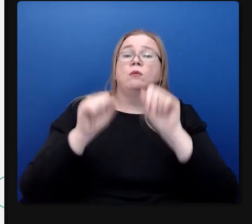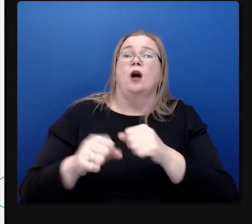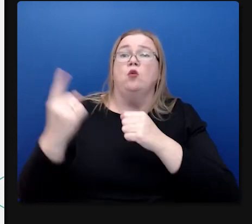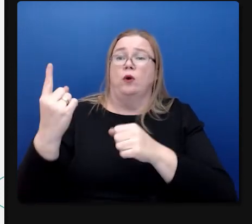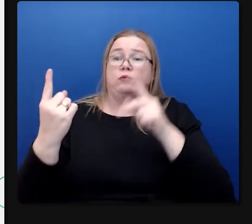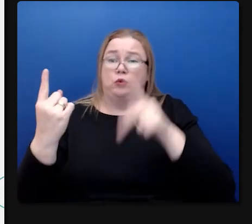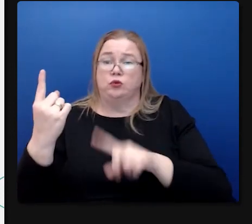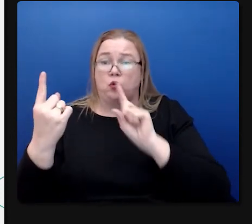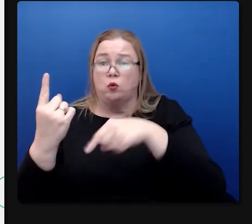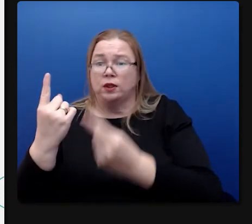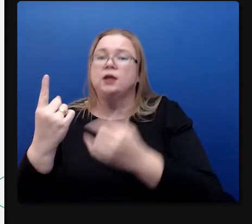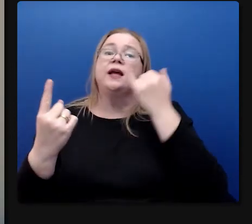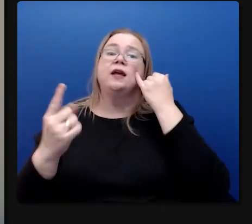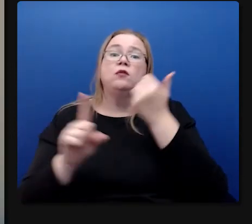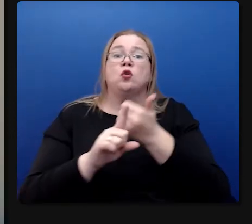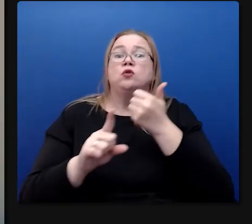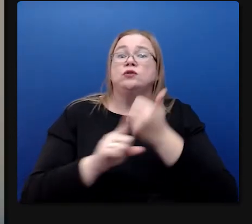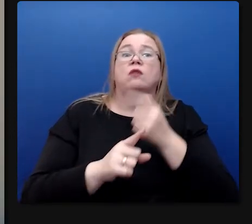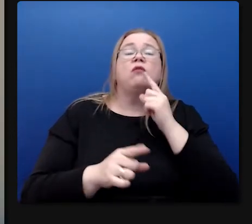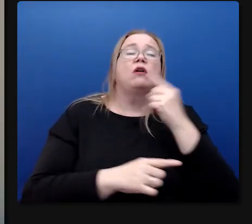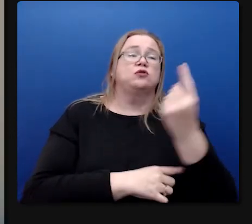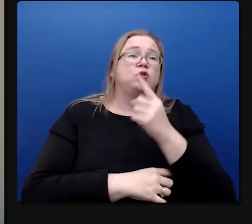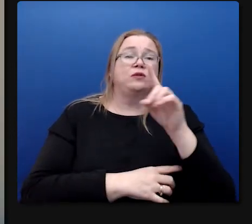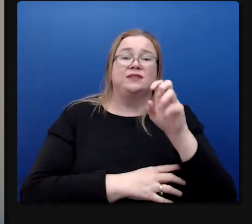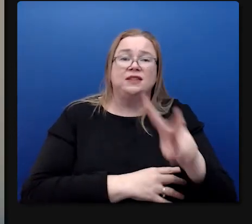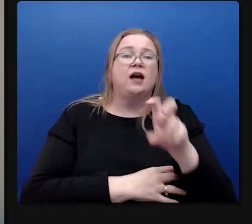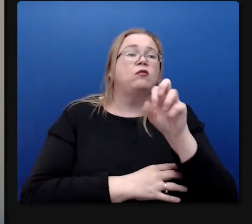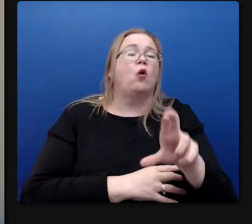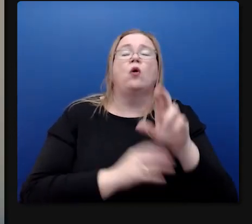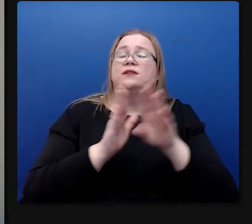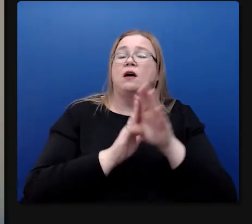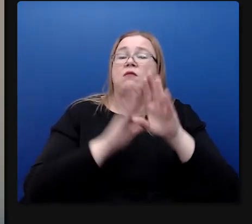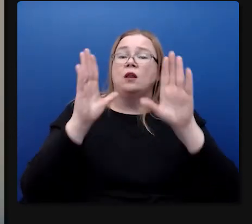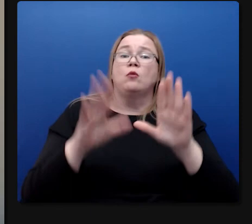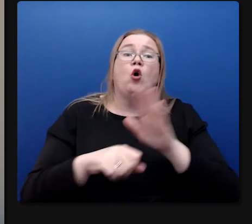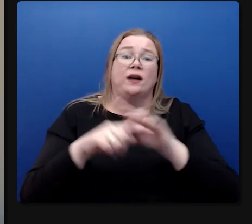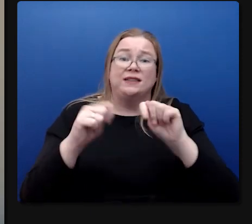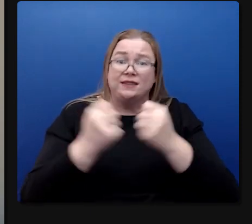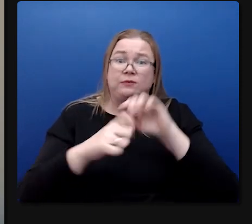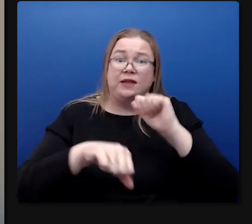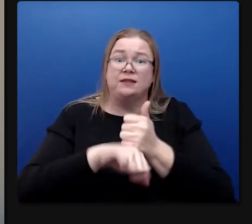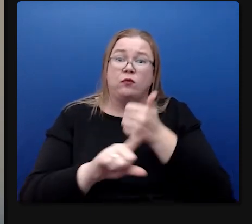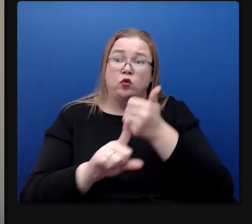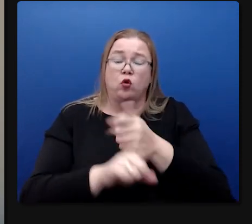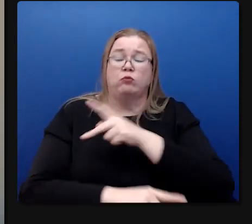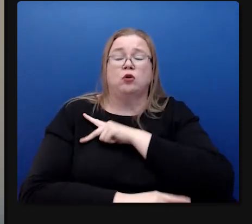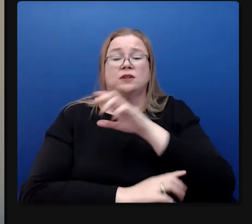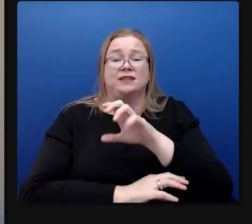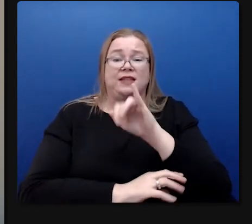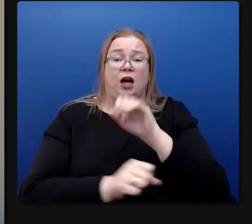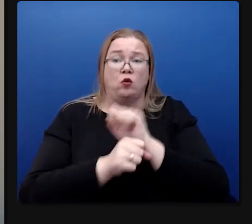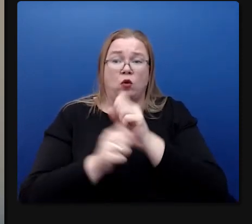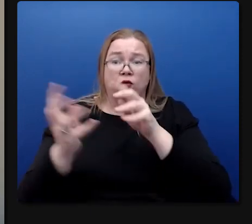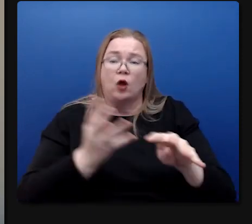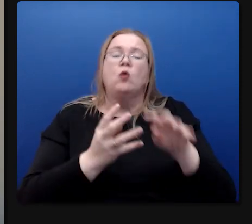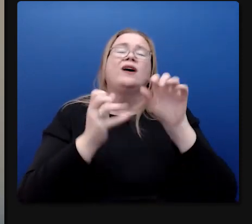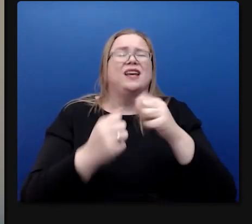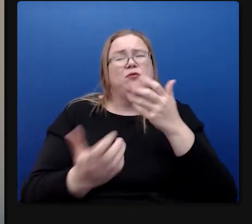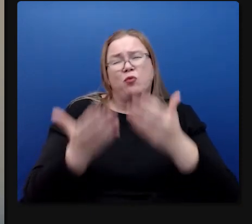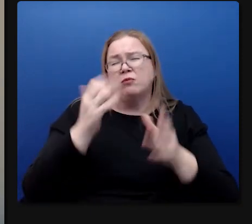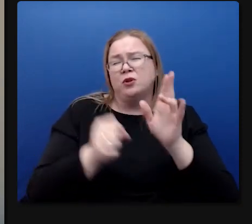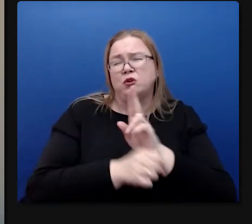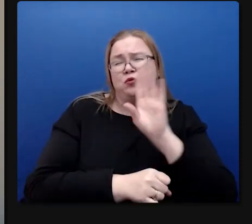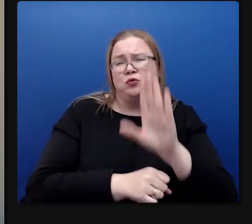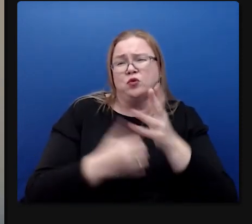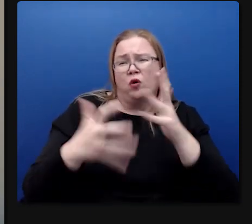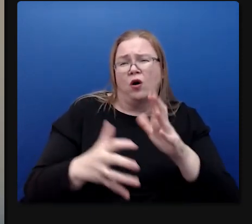by a single person. So if you are a solo dev or a developer on a team setting up your own personal CI workflow, you can